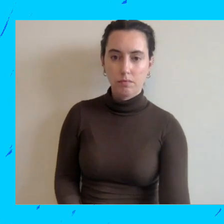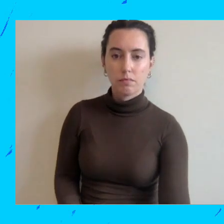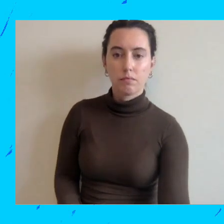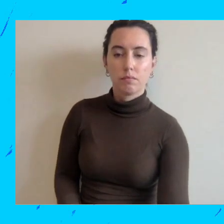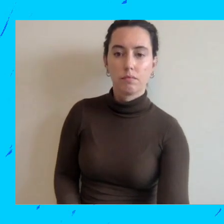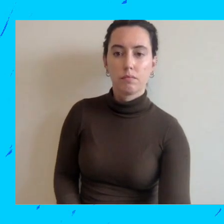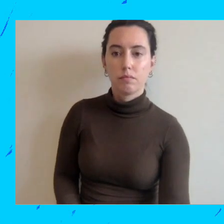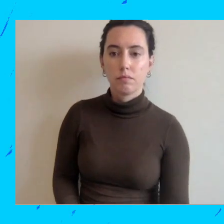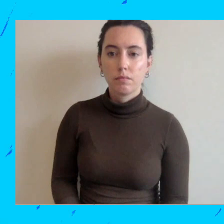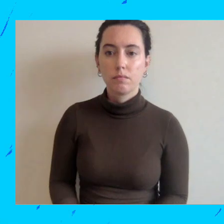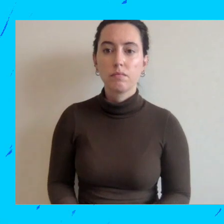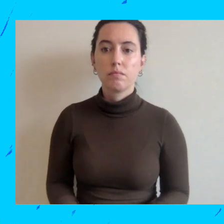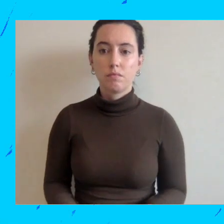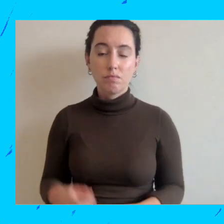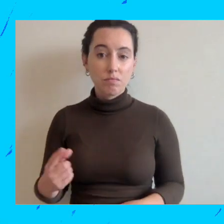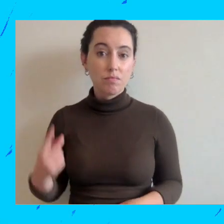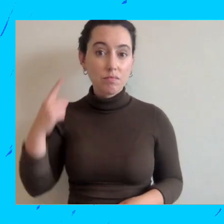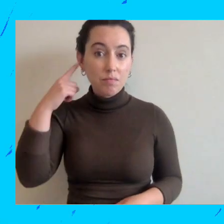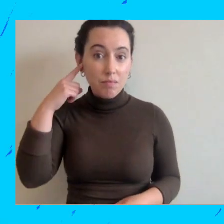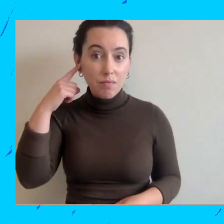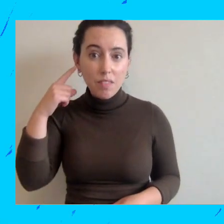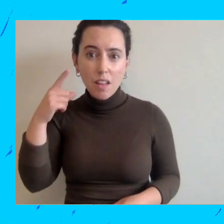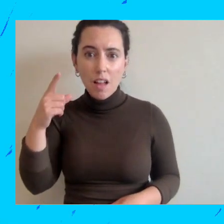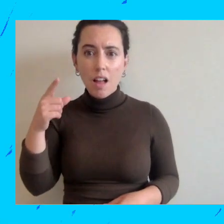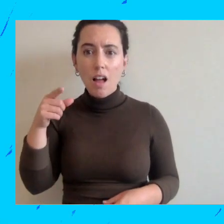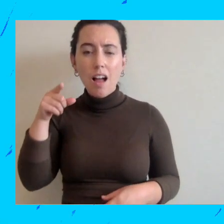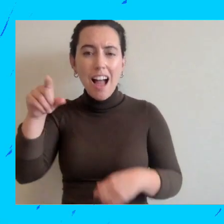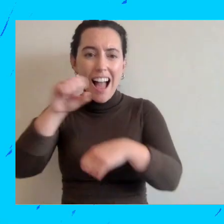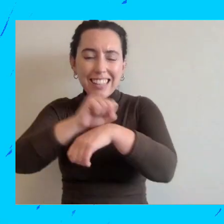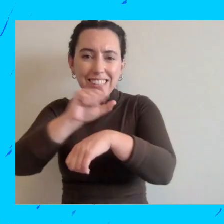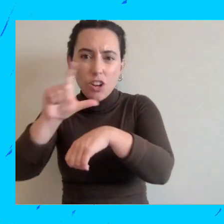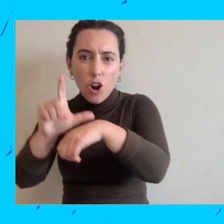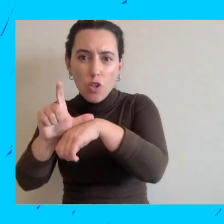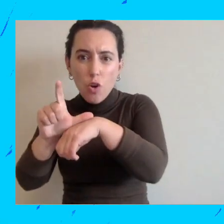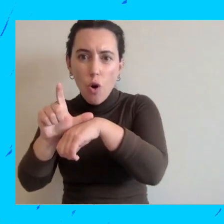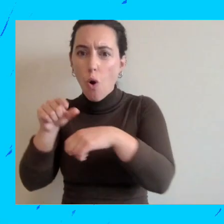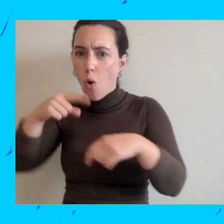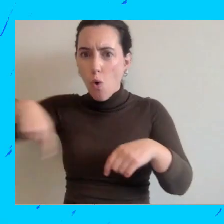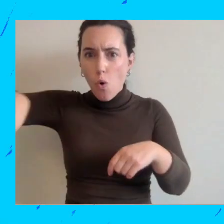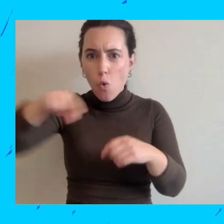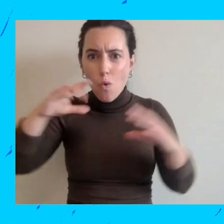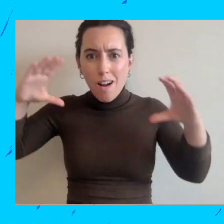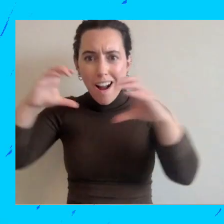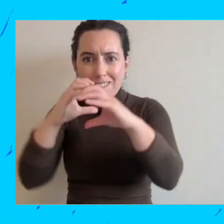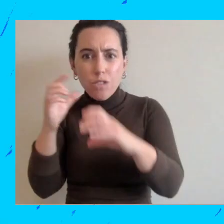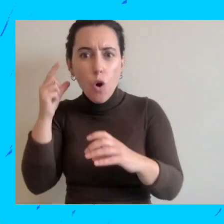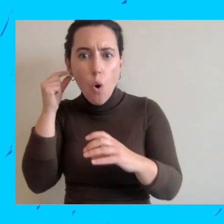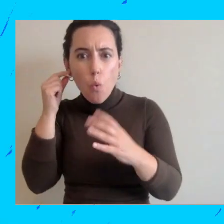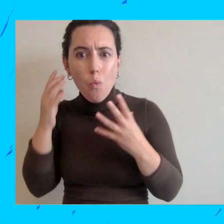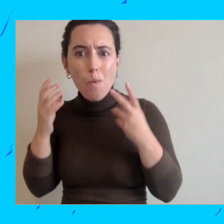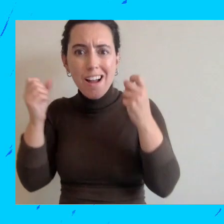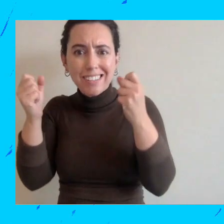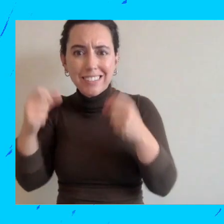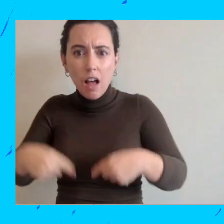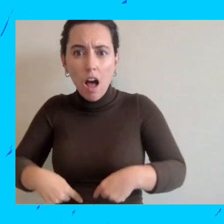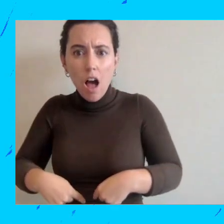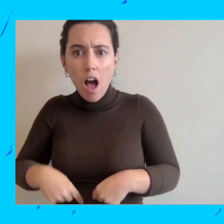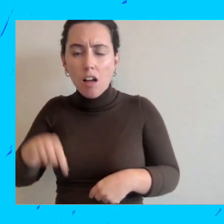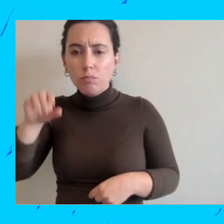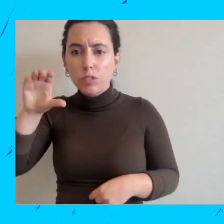Seeking to eliminate cervical cancer in Sierra Leone. And part of that strategy is vaccination, the HPV